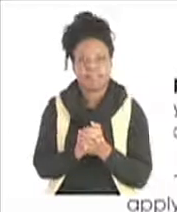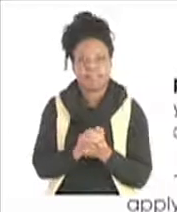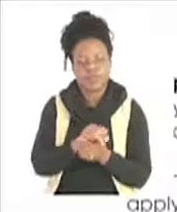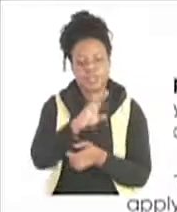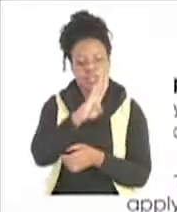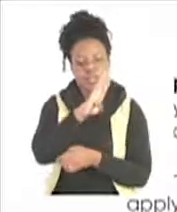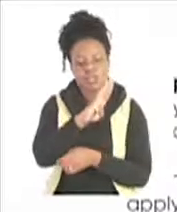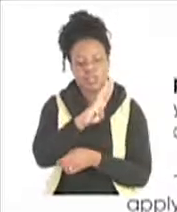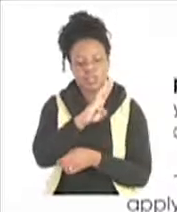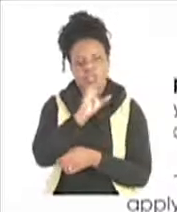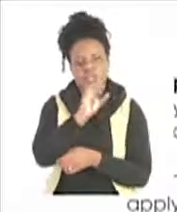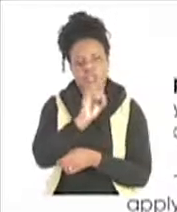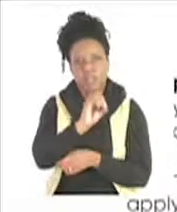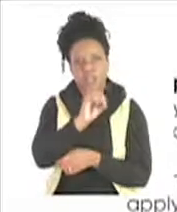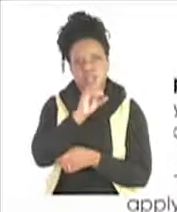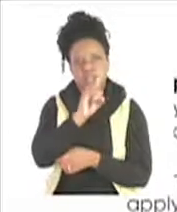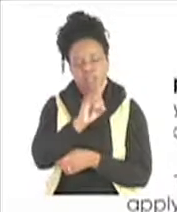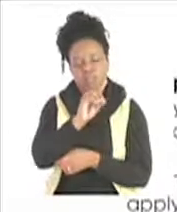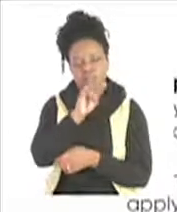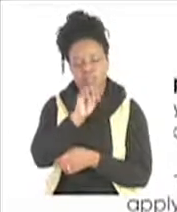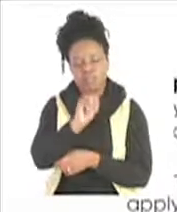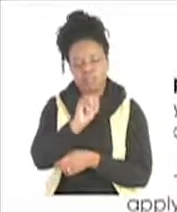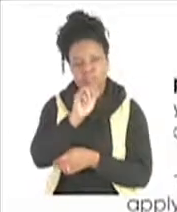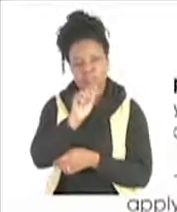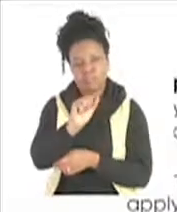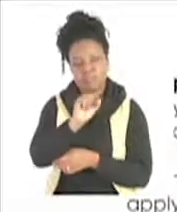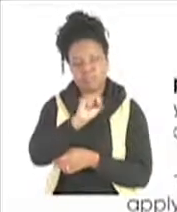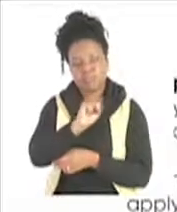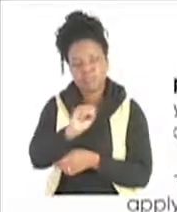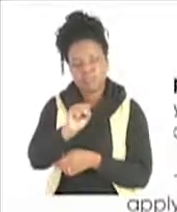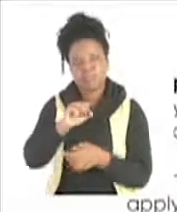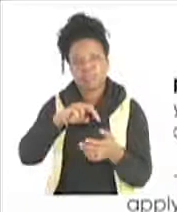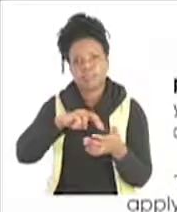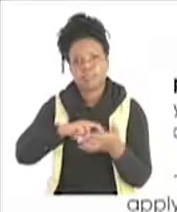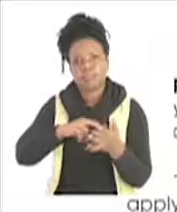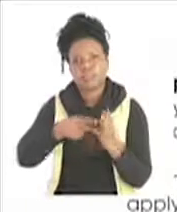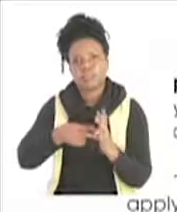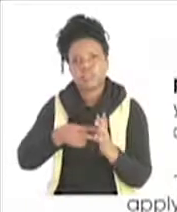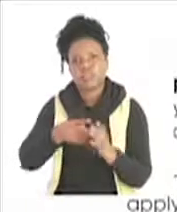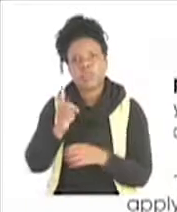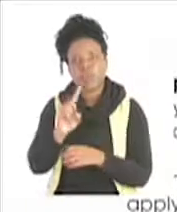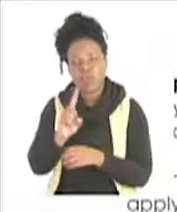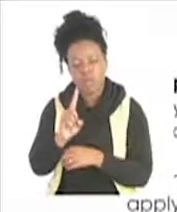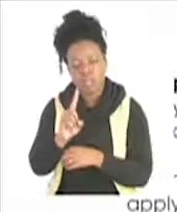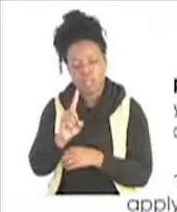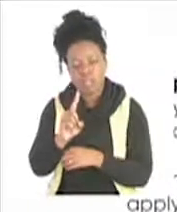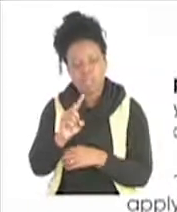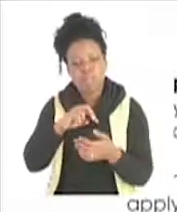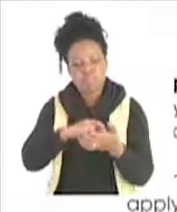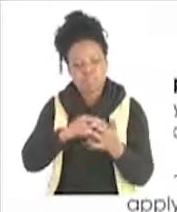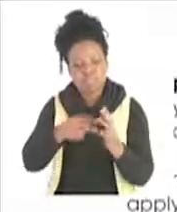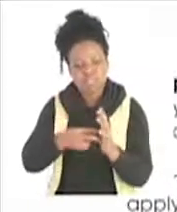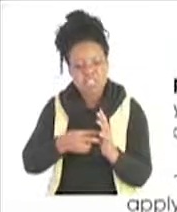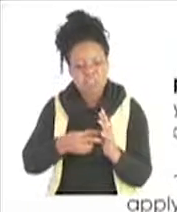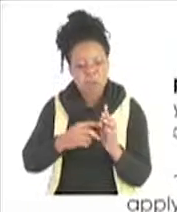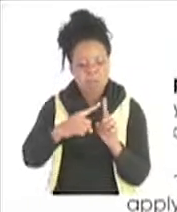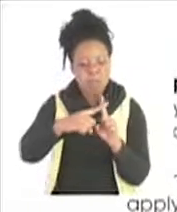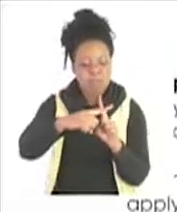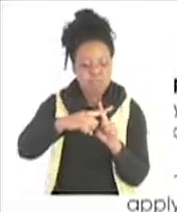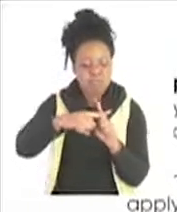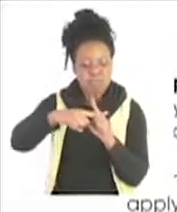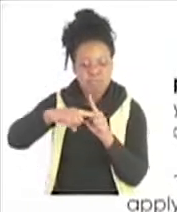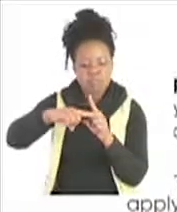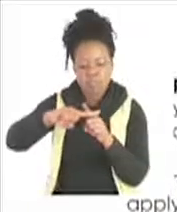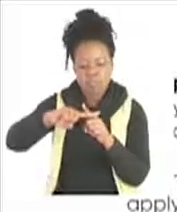So what is BODMAS? When a calculation sum involves two or more basic operations,